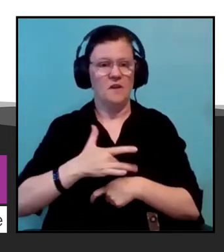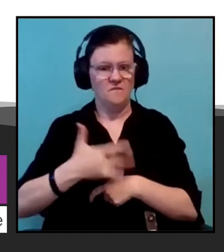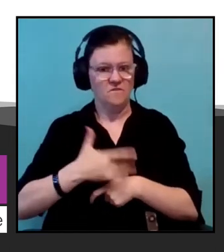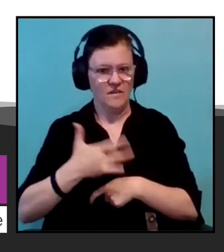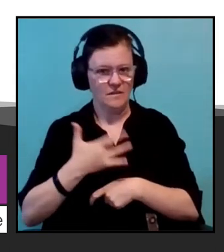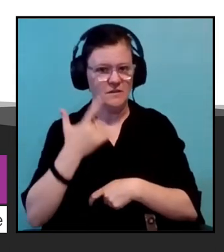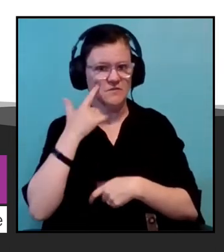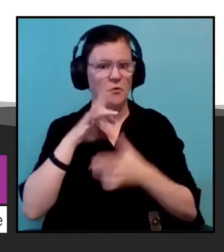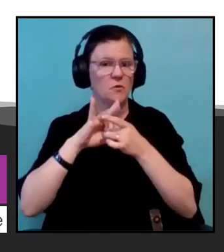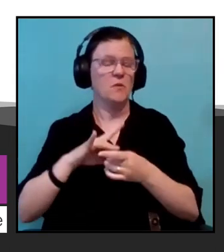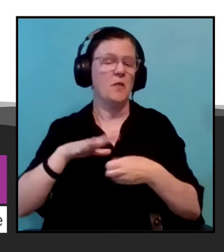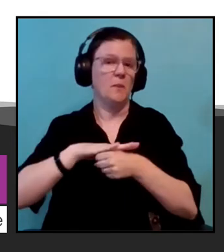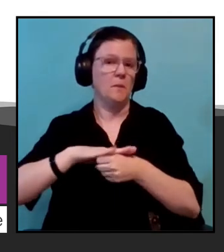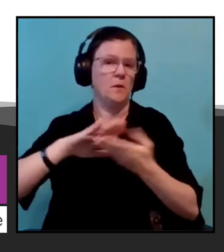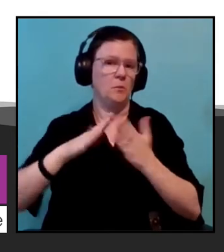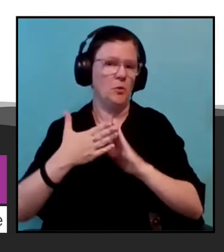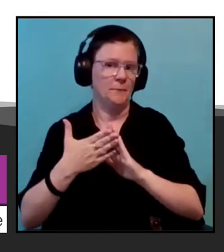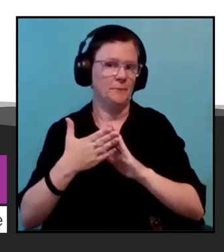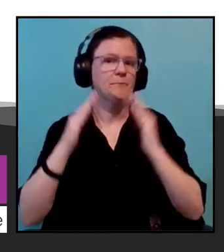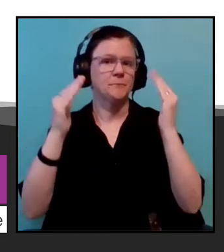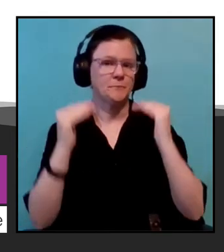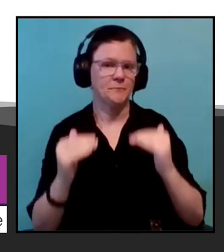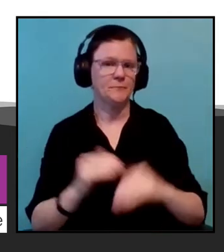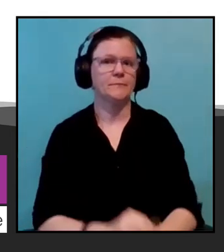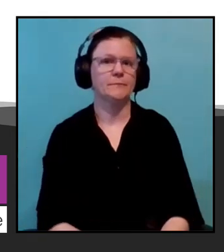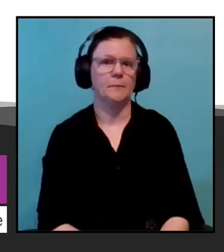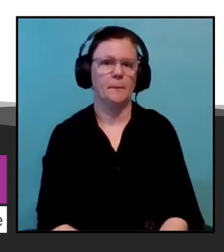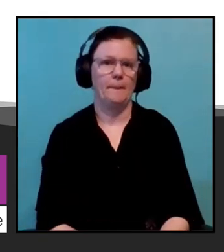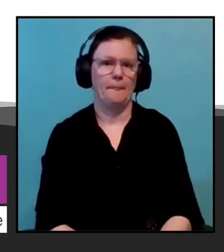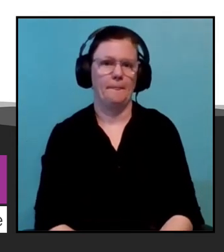for Bed-Stuy. Next slide, please.